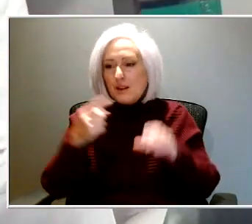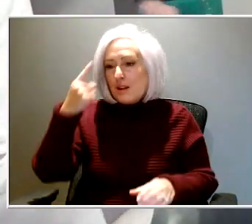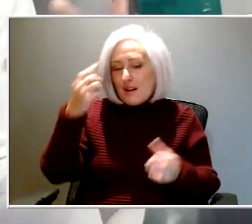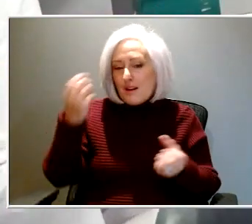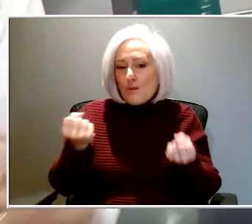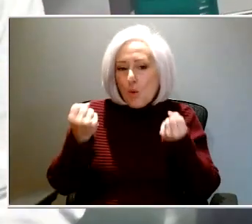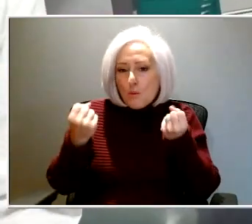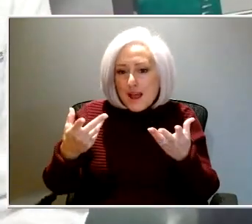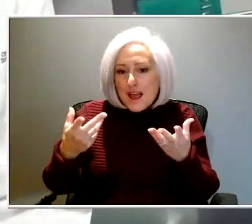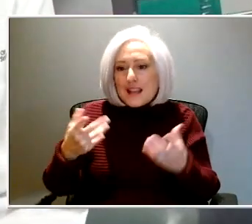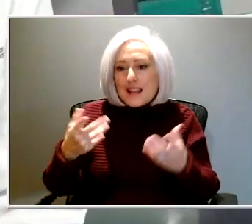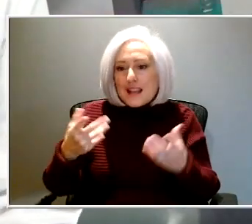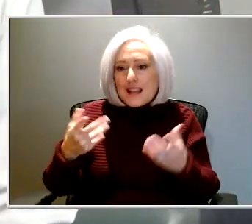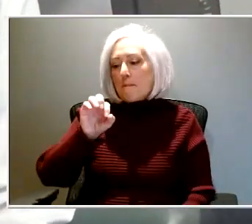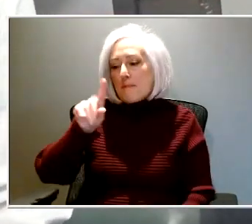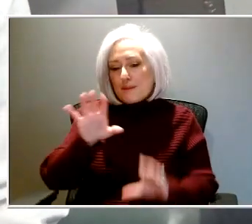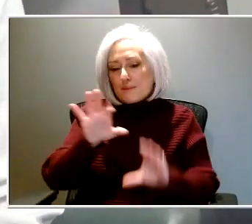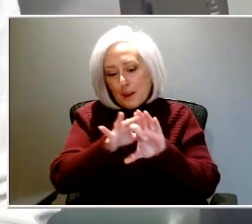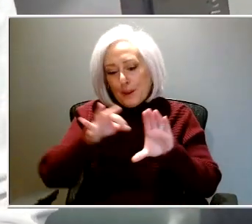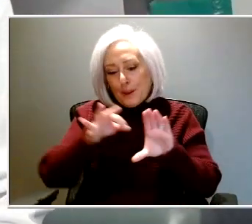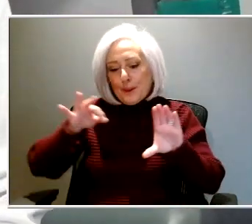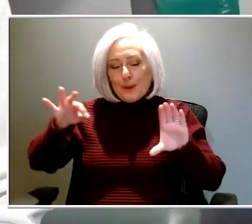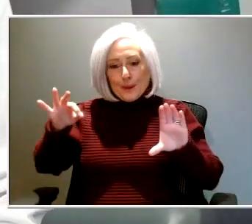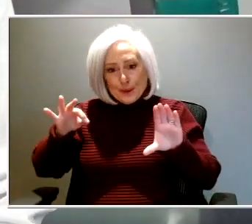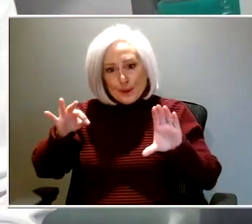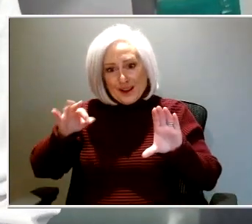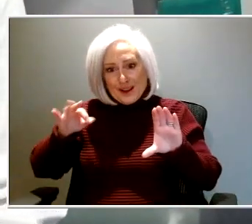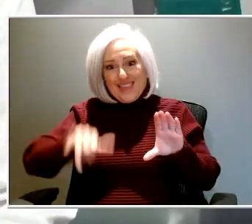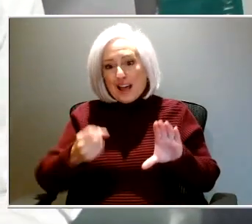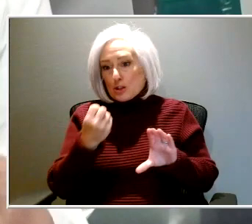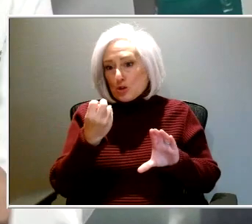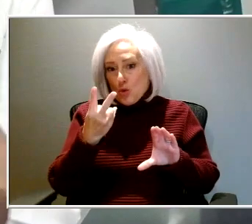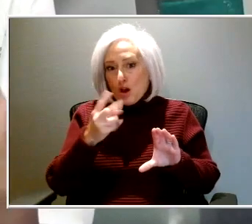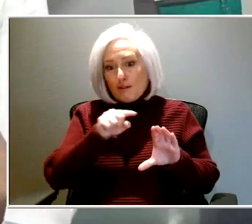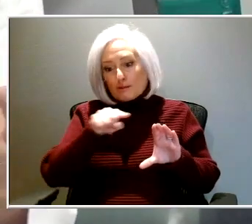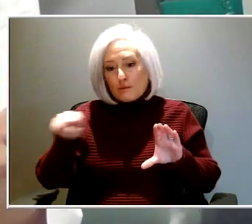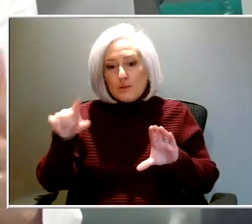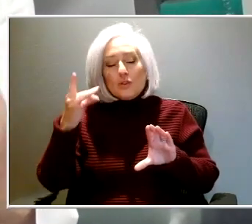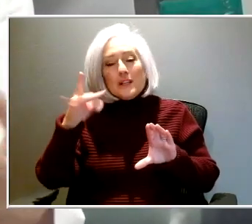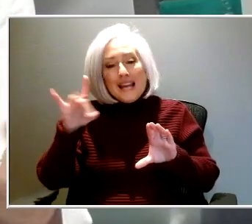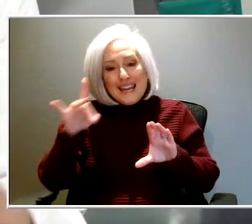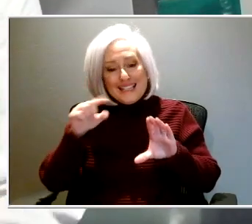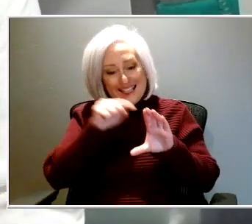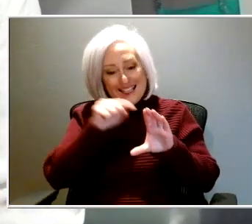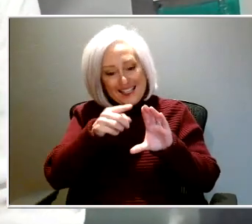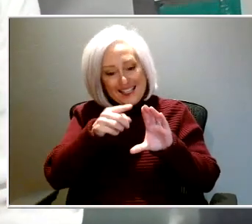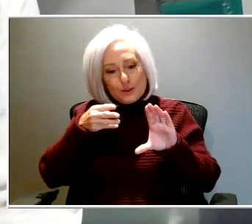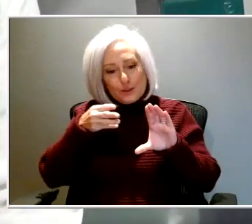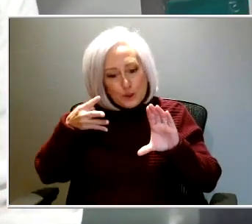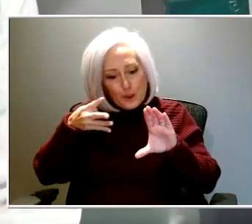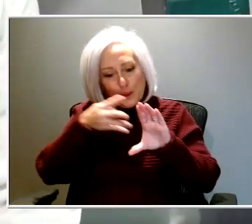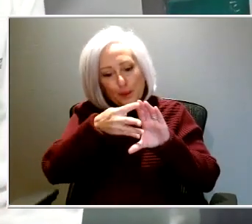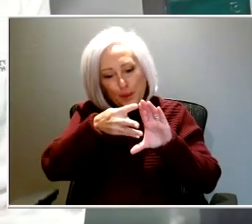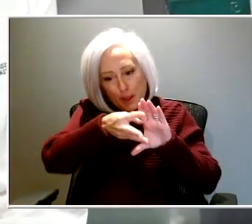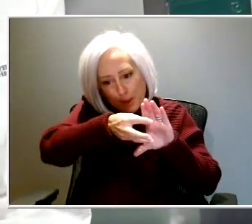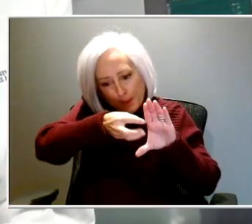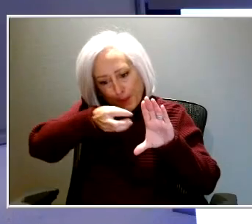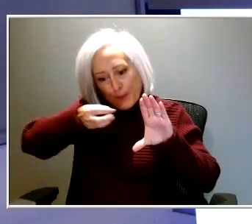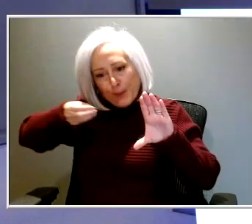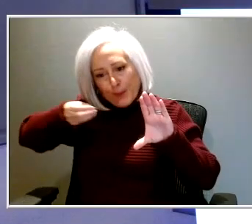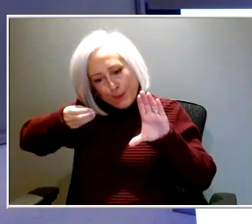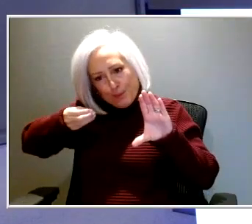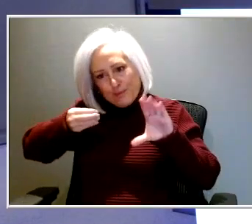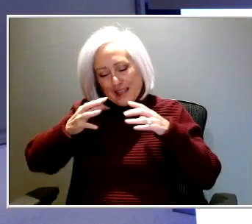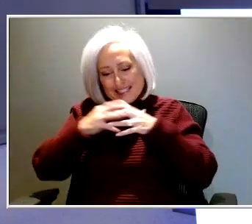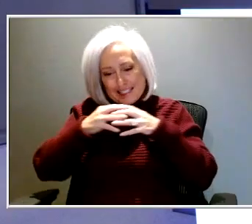just to diagnose the cancer, biopsies take 12, 15, 18 needles. And in that sense, brachytherapy is actually kind of similar to just